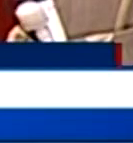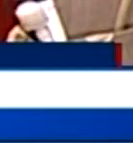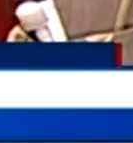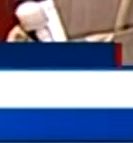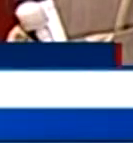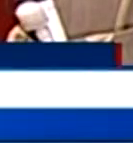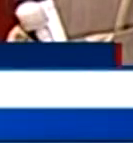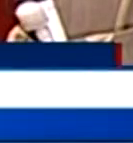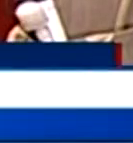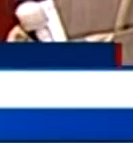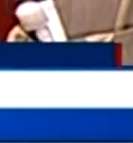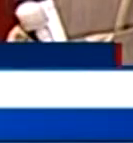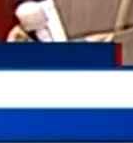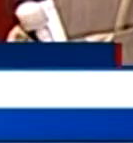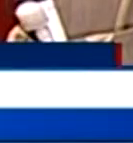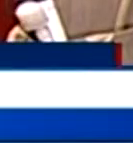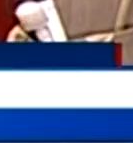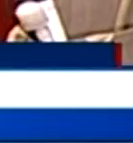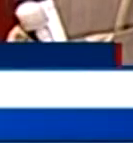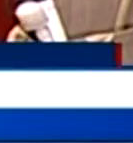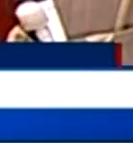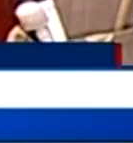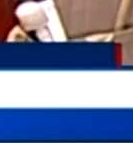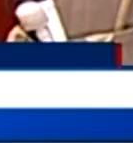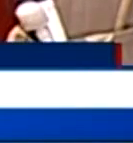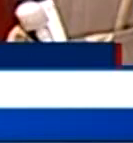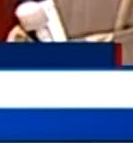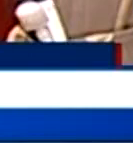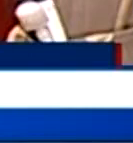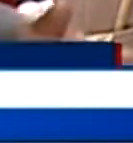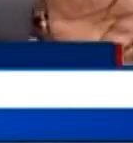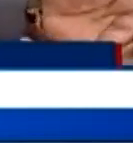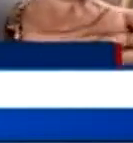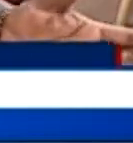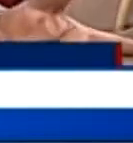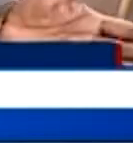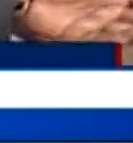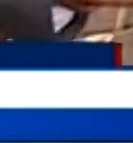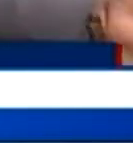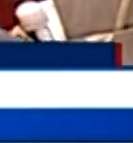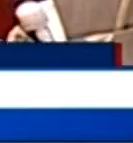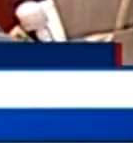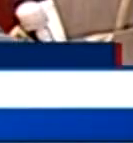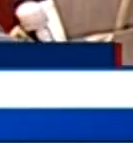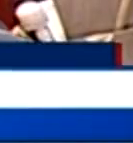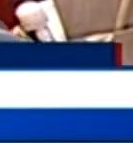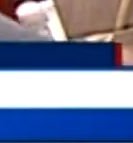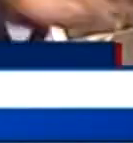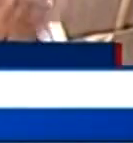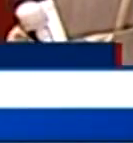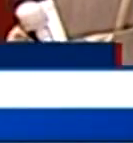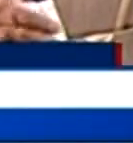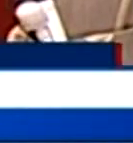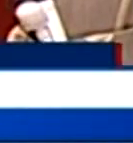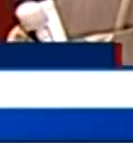Senate, chairmen would have meetings with some of the people who are summoned, and some of these questions would then just disappear.